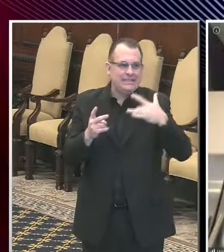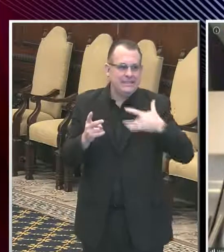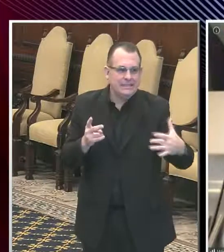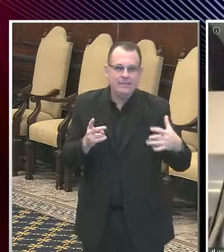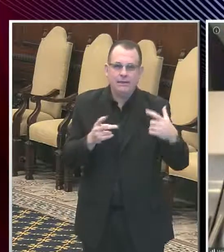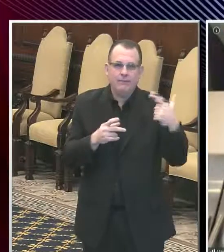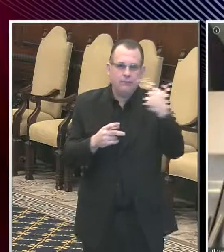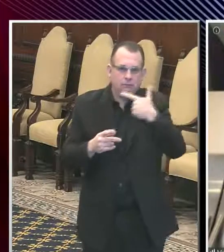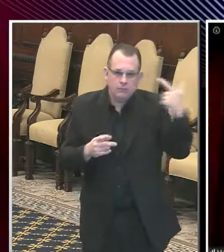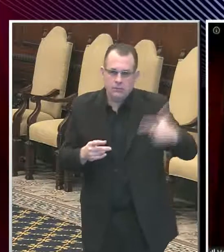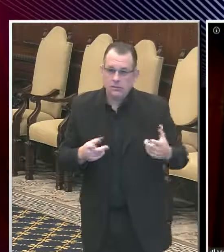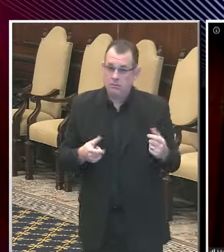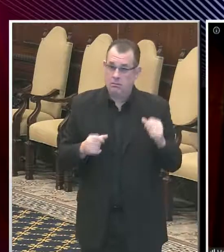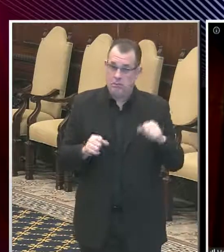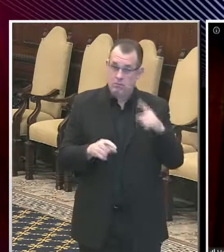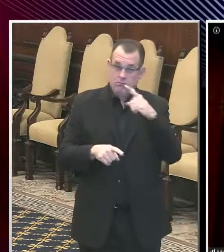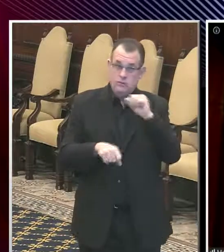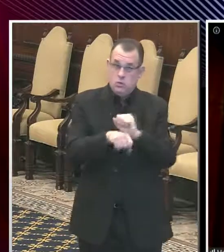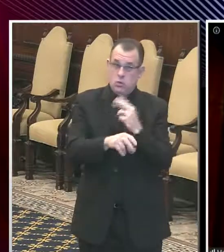boots on?